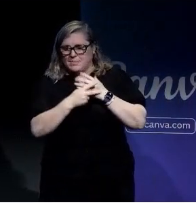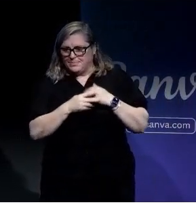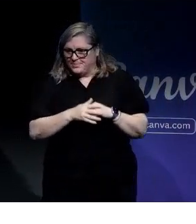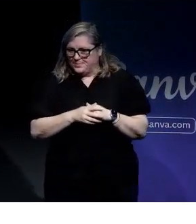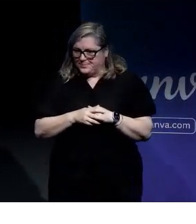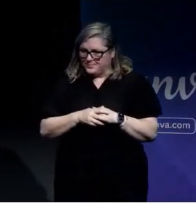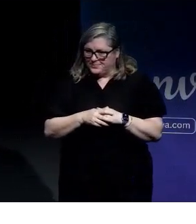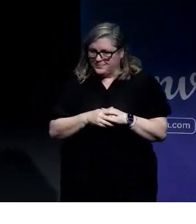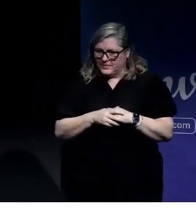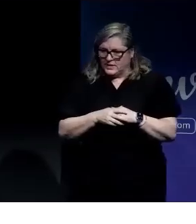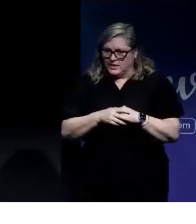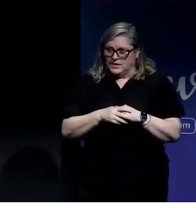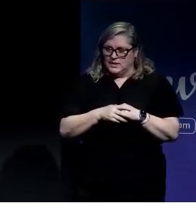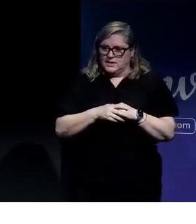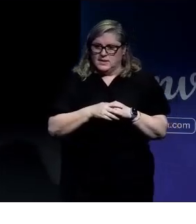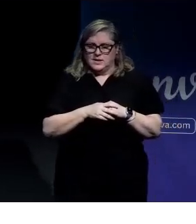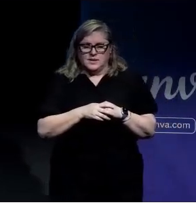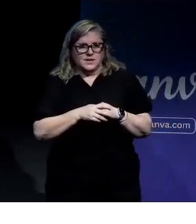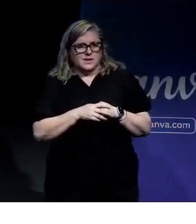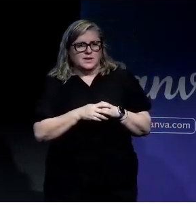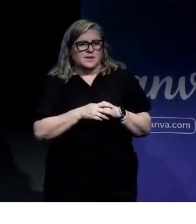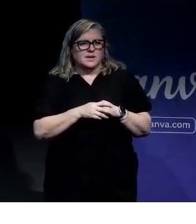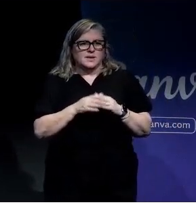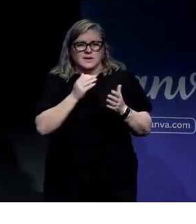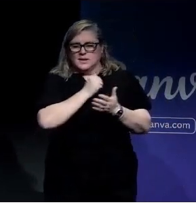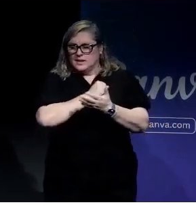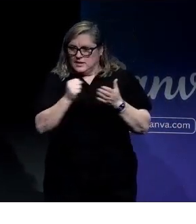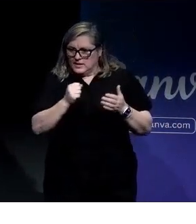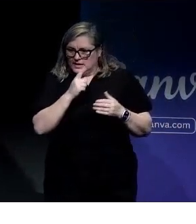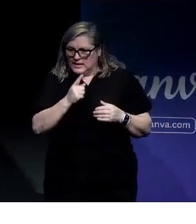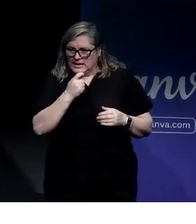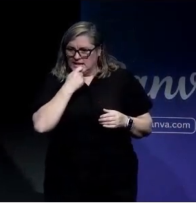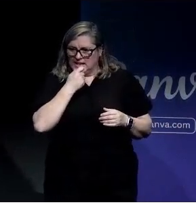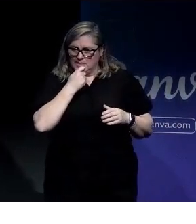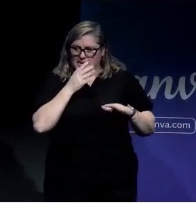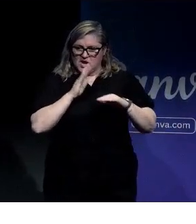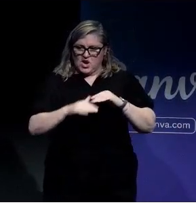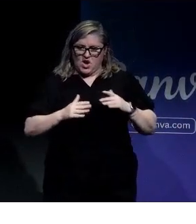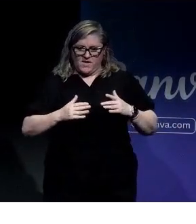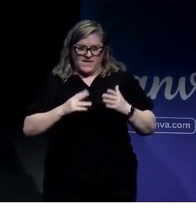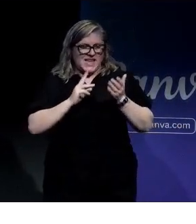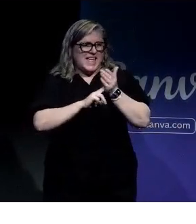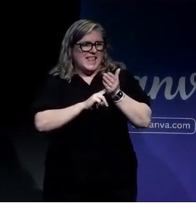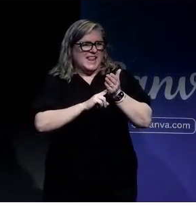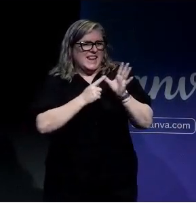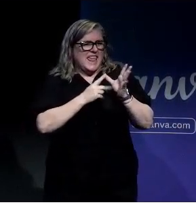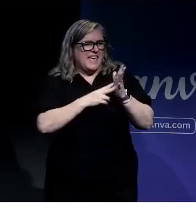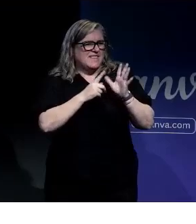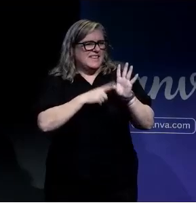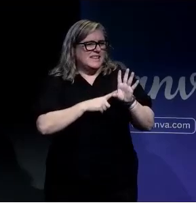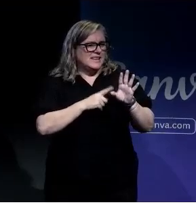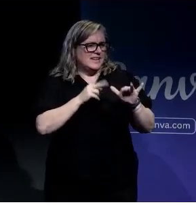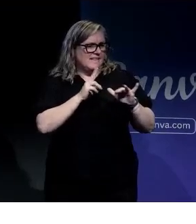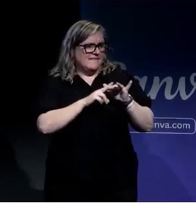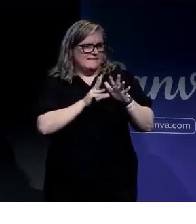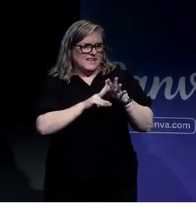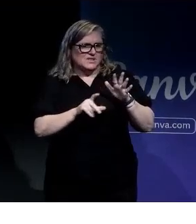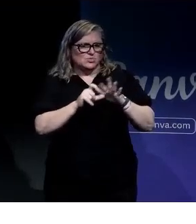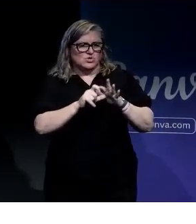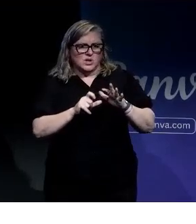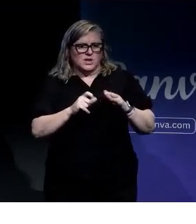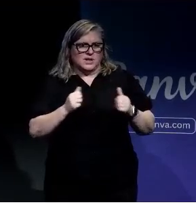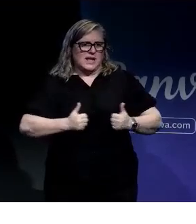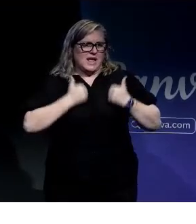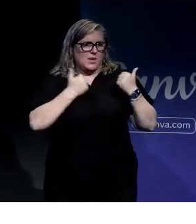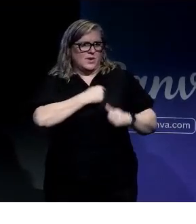So first, we're going to start off by talking a little bit about Navy Federal and our commitment. So